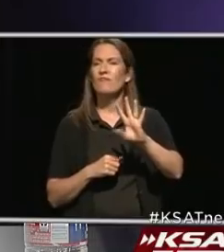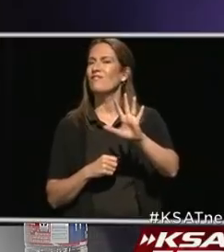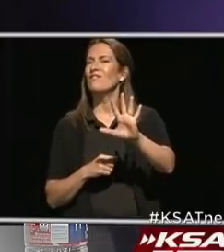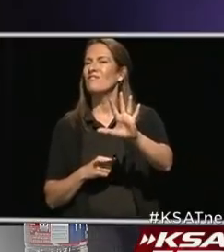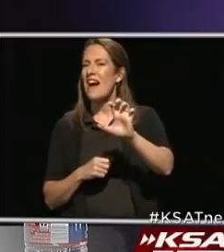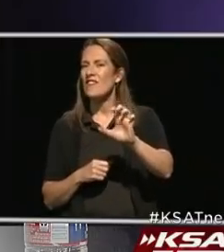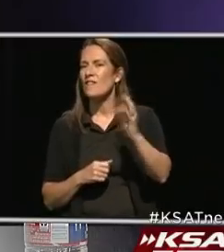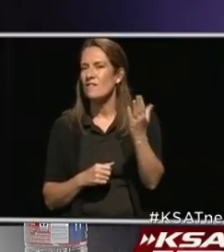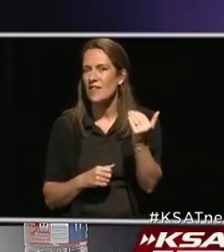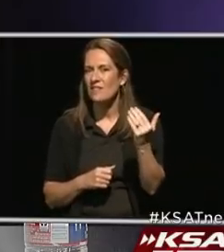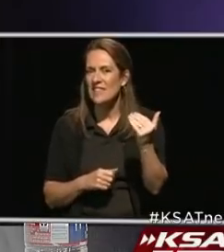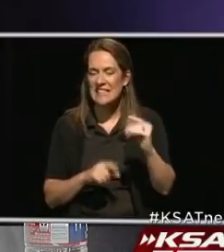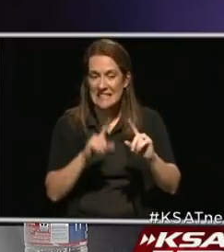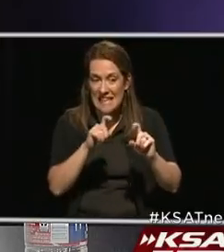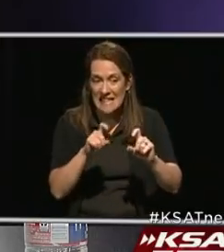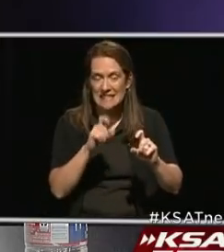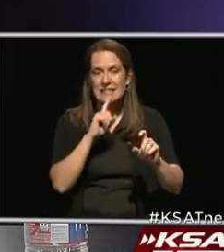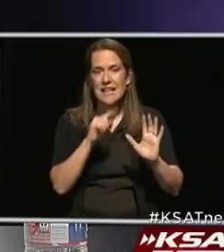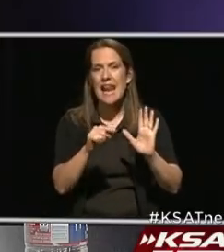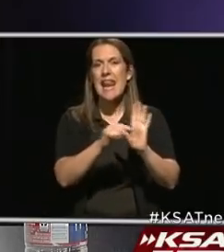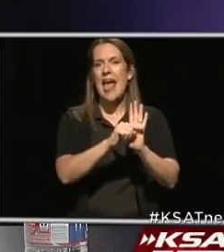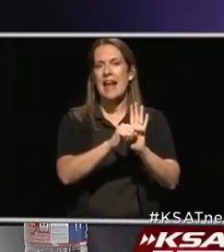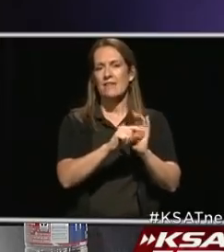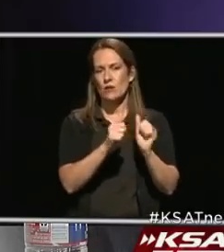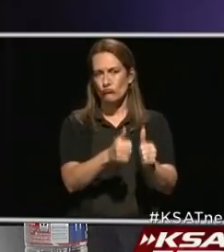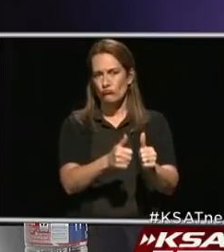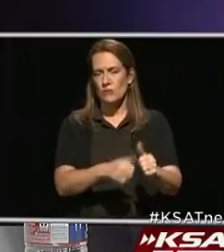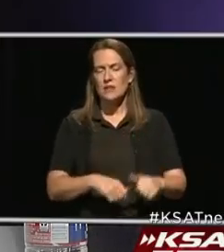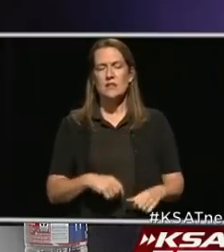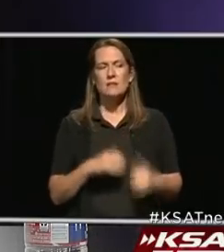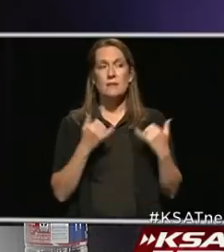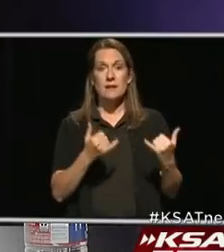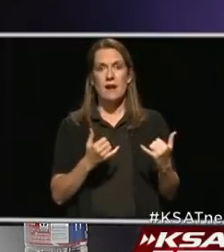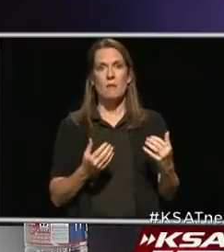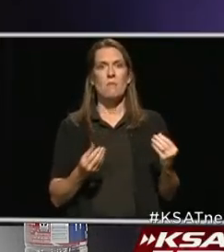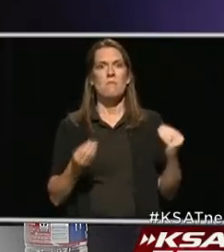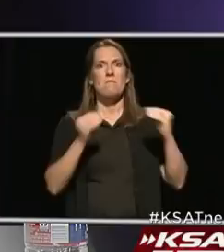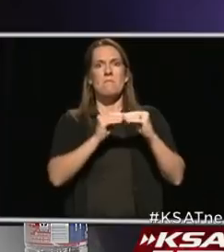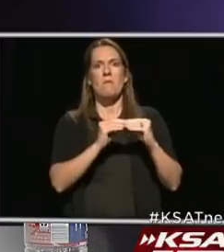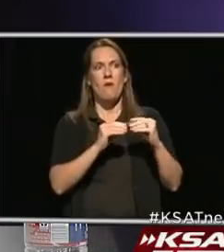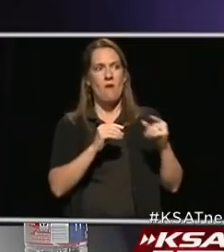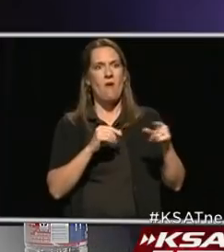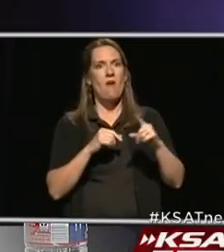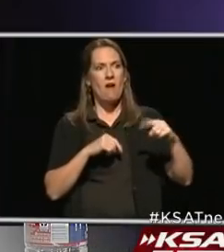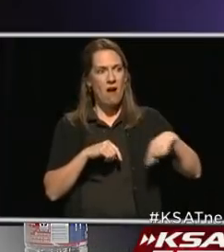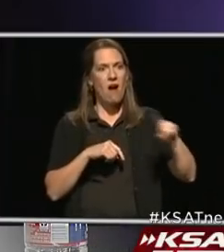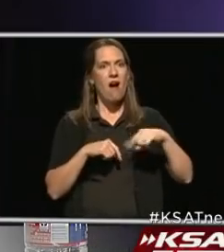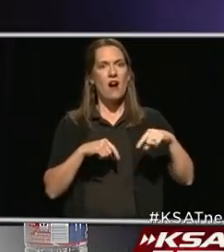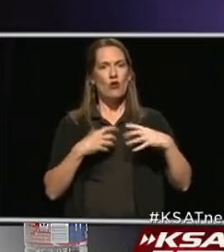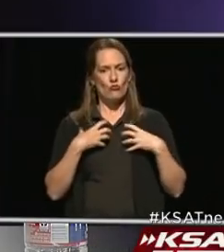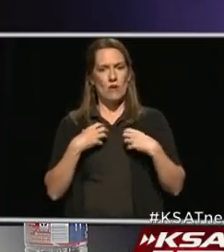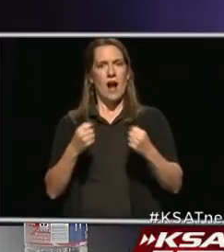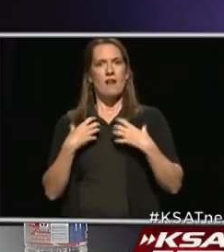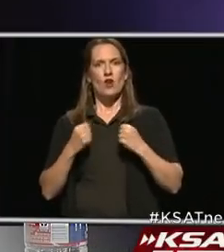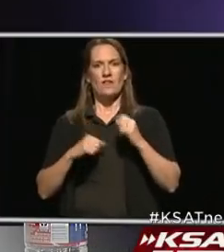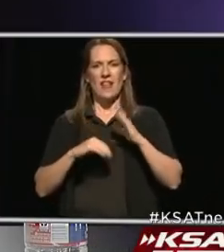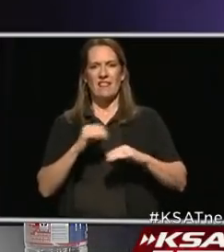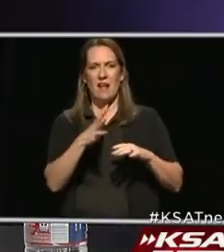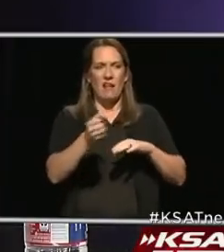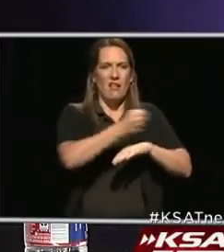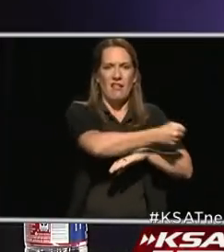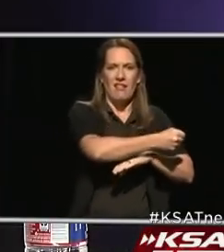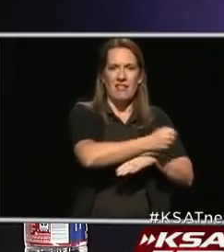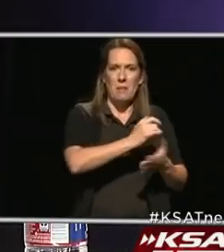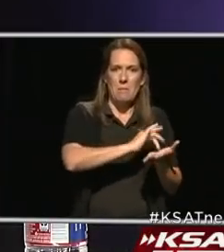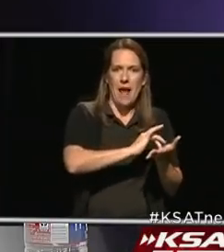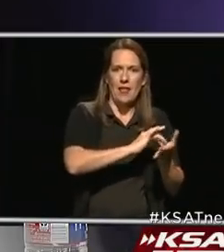515 were tested negative. But now we have more recoveries than we do have people in the infirmary, so we're on the right track. We